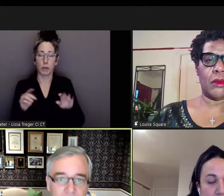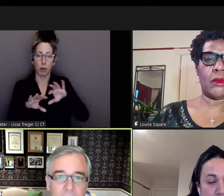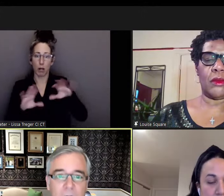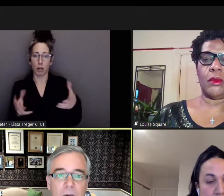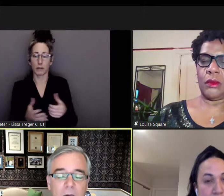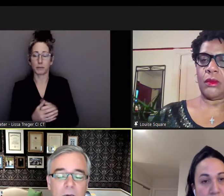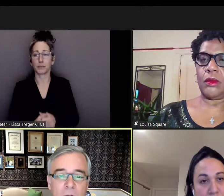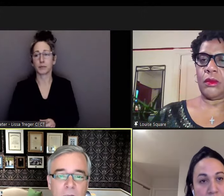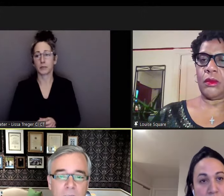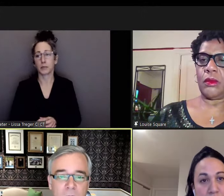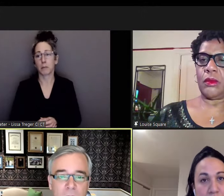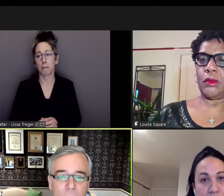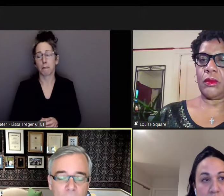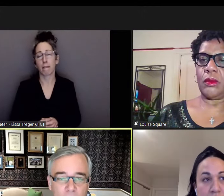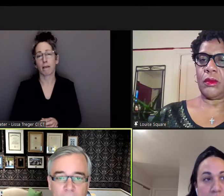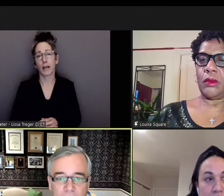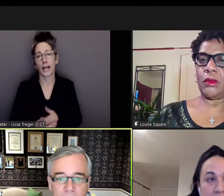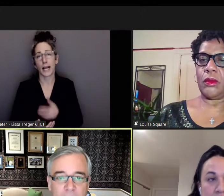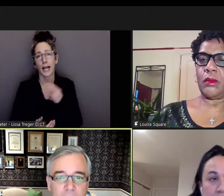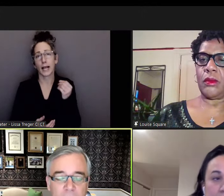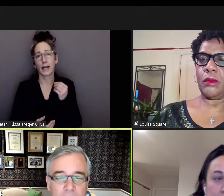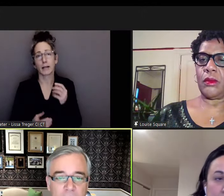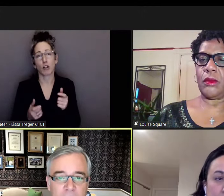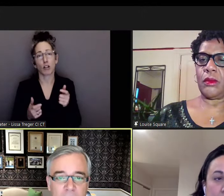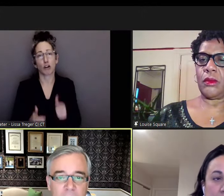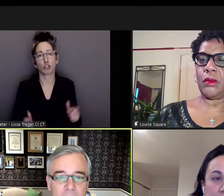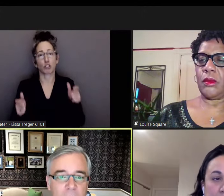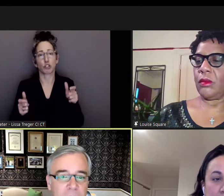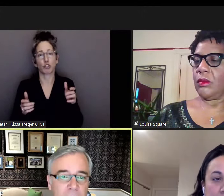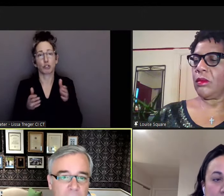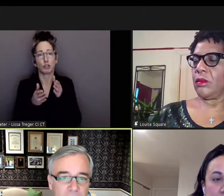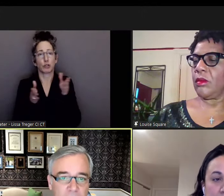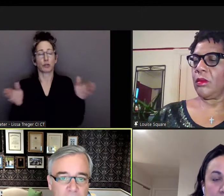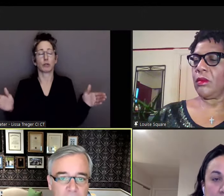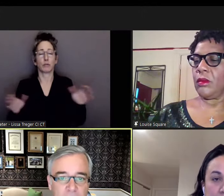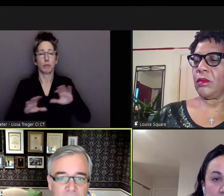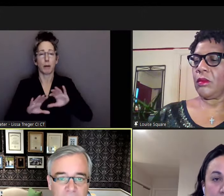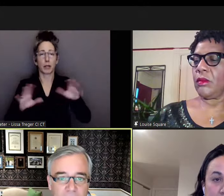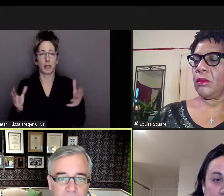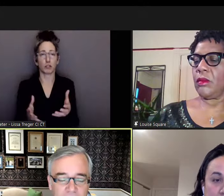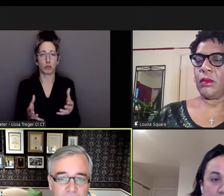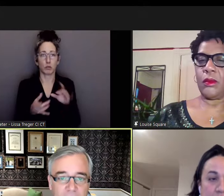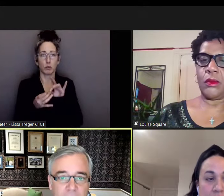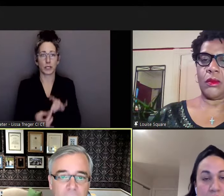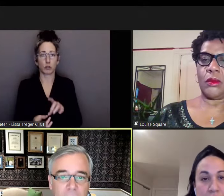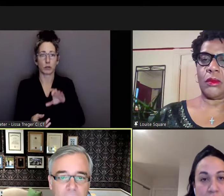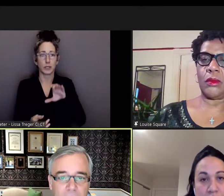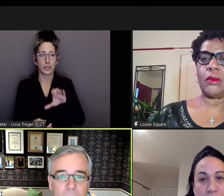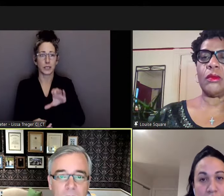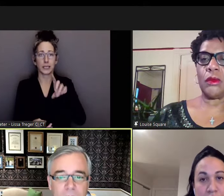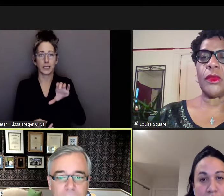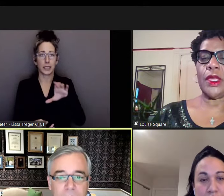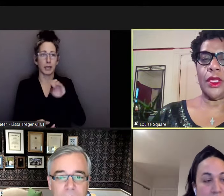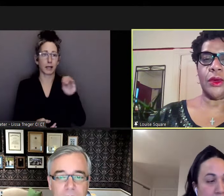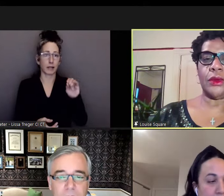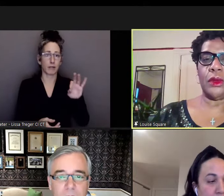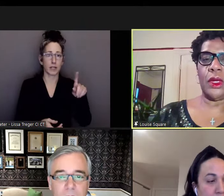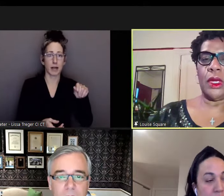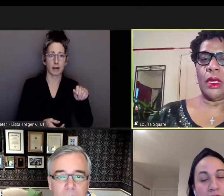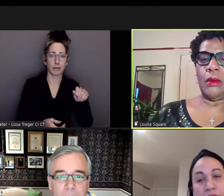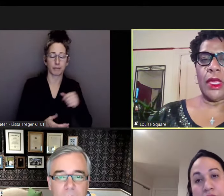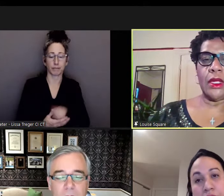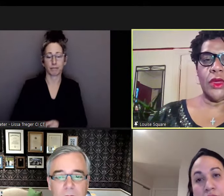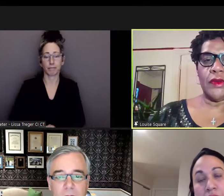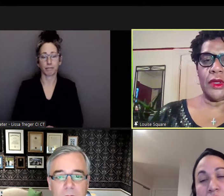in the study, as well as the broader population through the initiatives that are being done by CDC and FDA for safety. So, thank